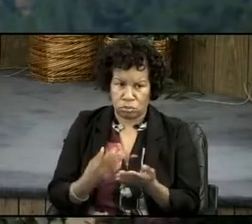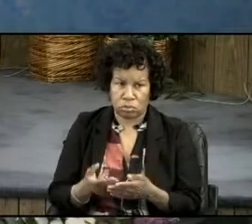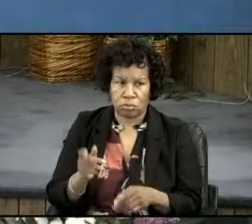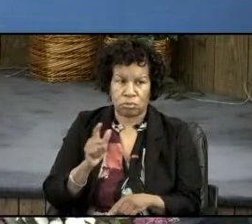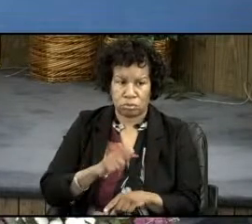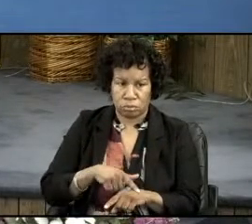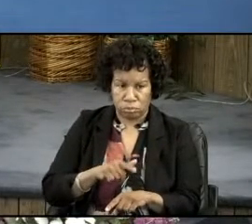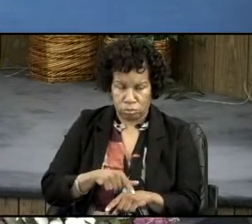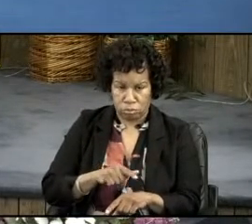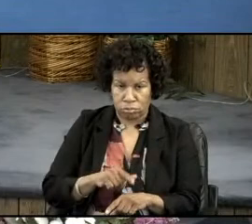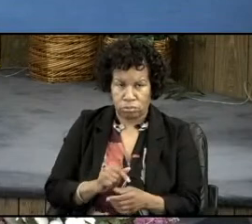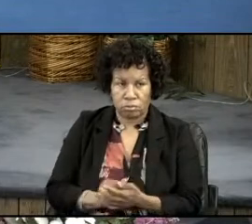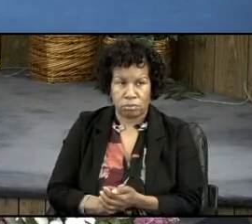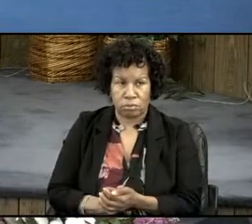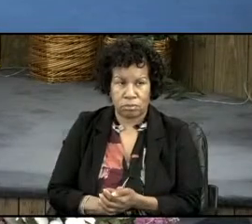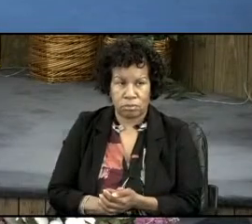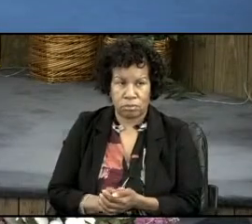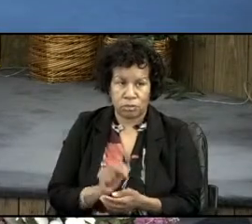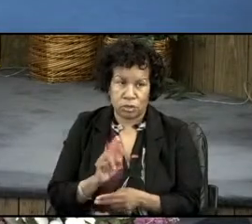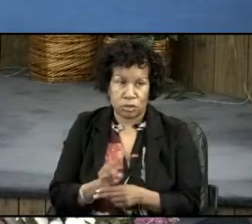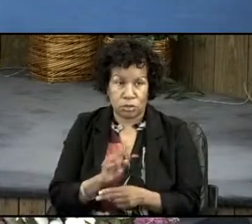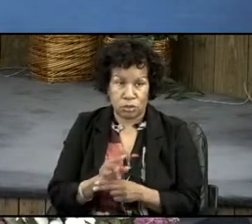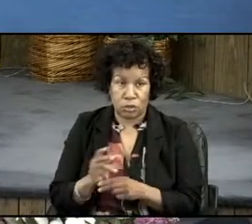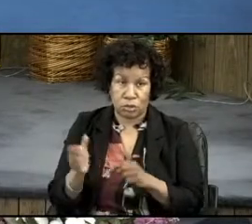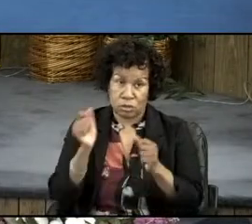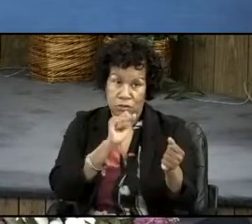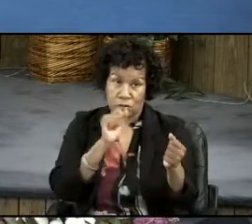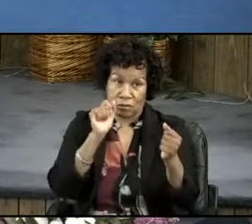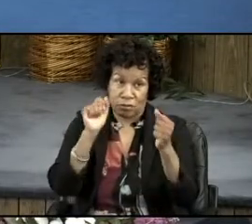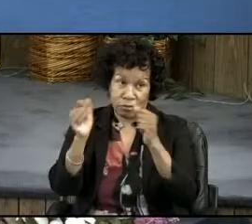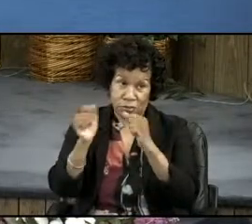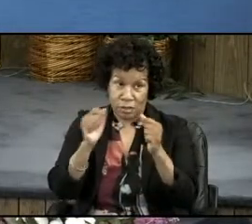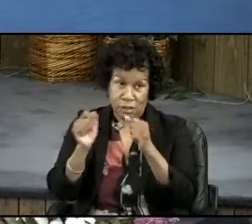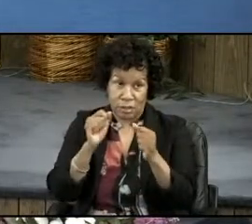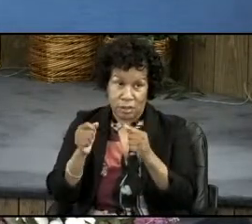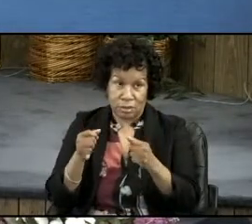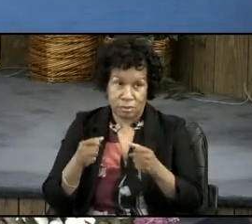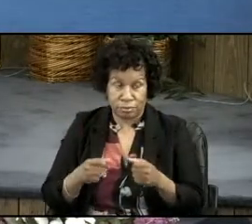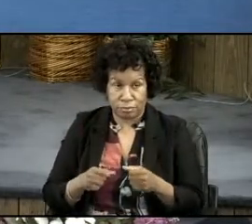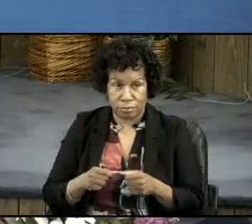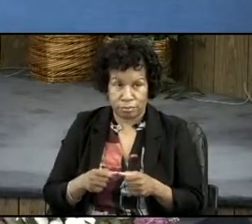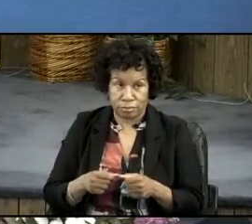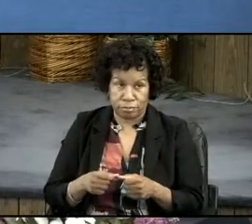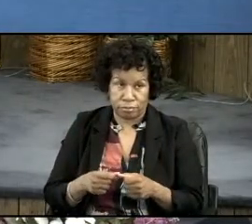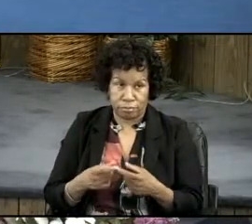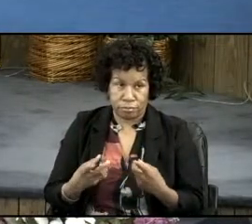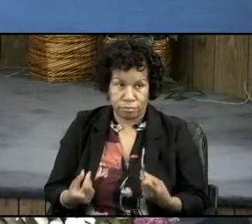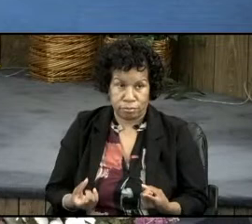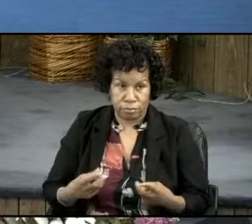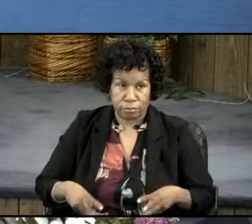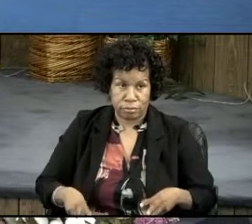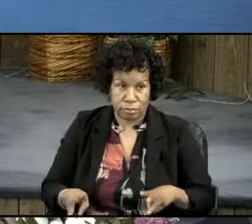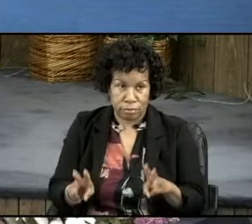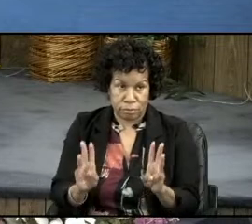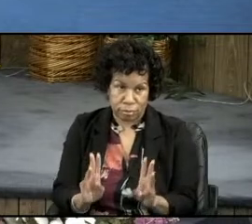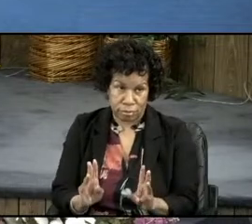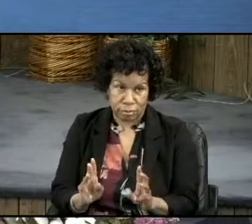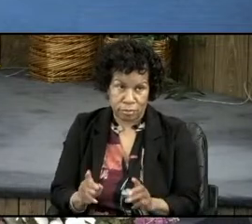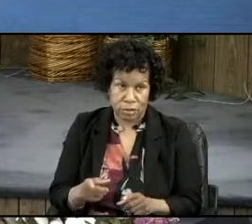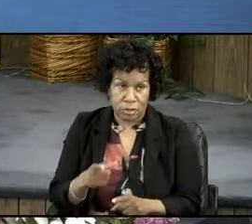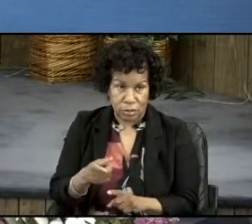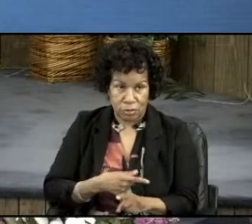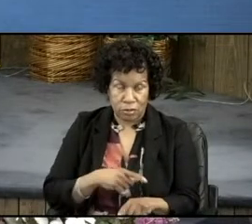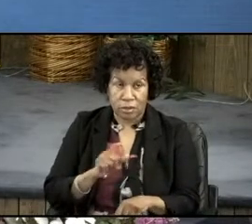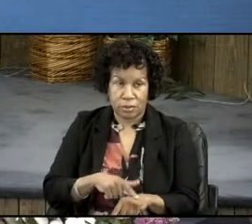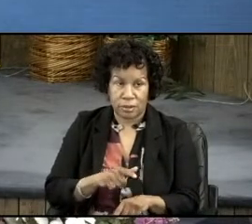they did. And they were used to fighting a certain way. As a matter of fact, from the time they